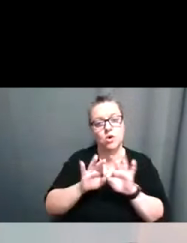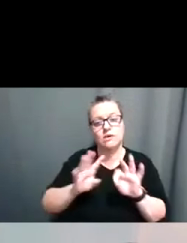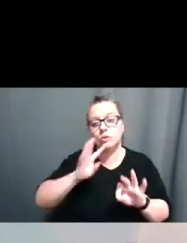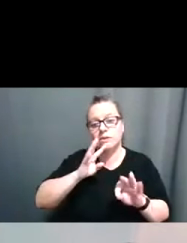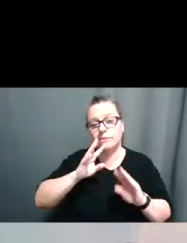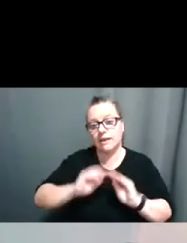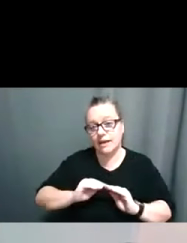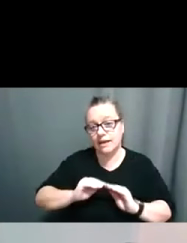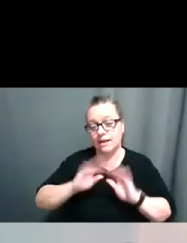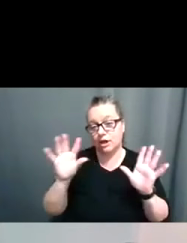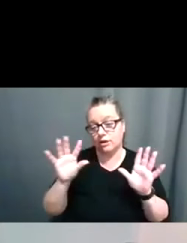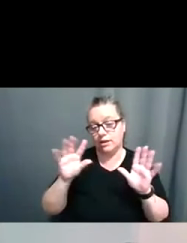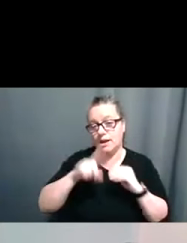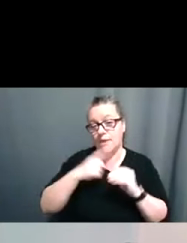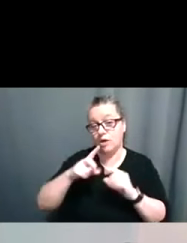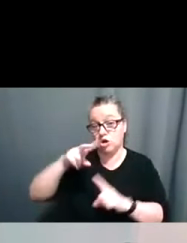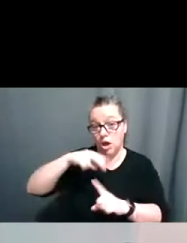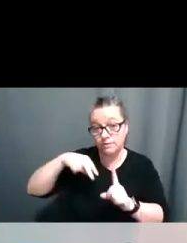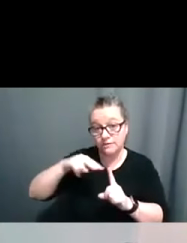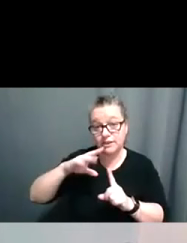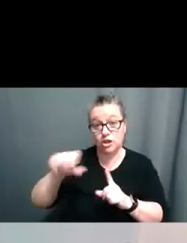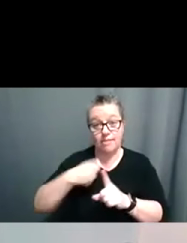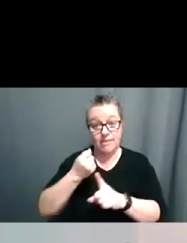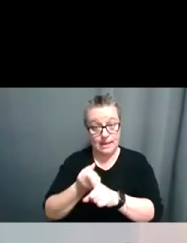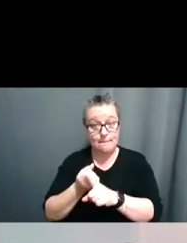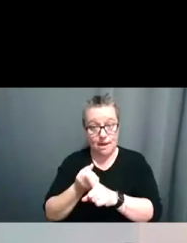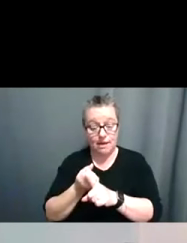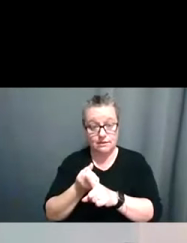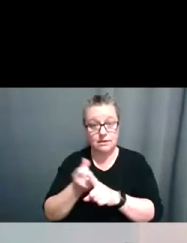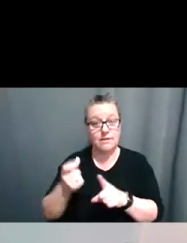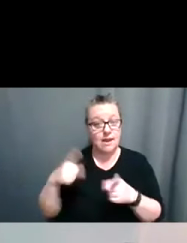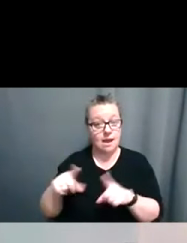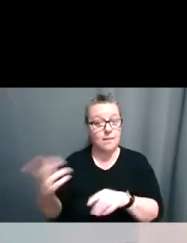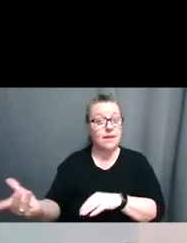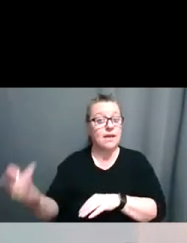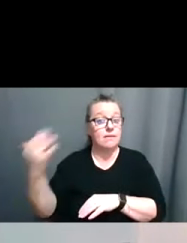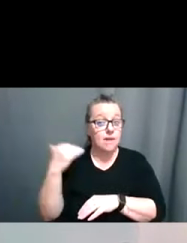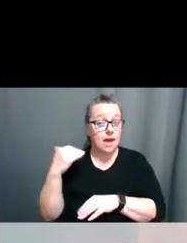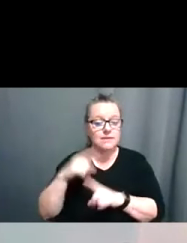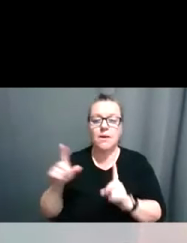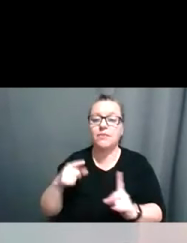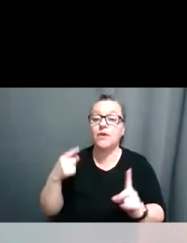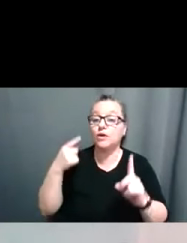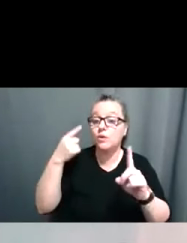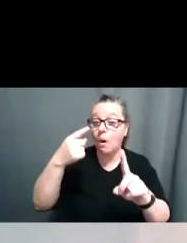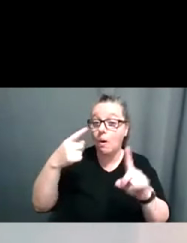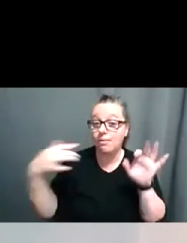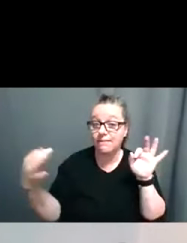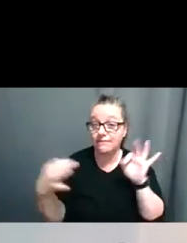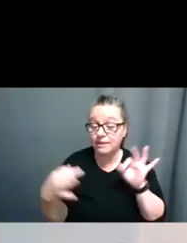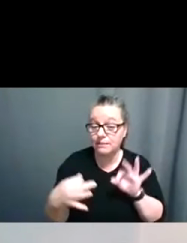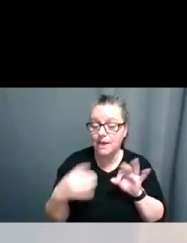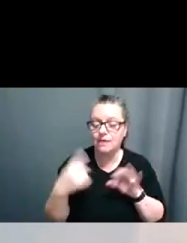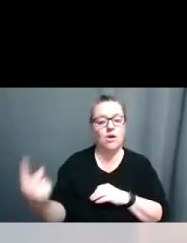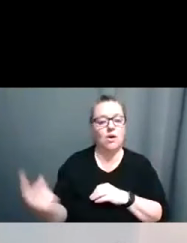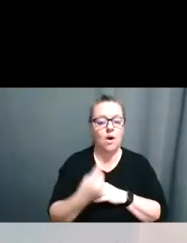clearly about your observations and the impact of things that have happened in the past. But the goal of feedback is